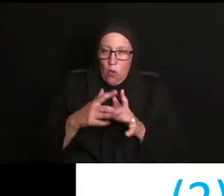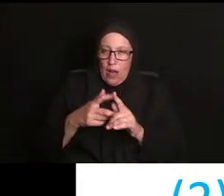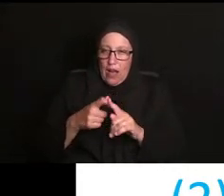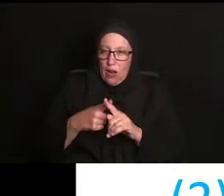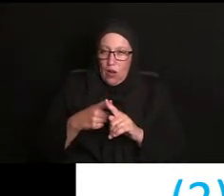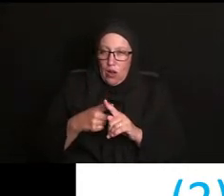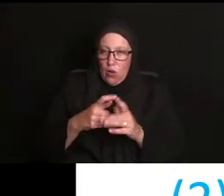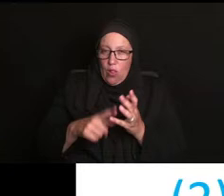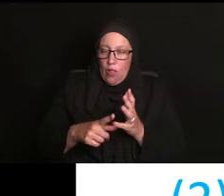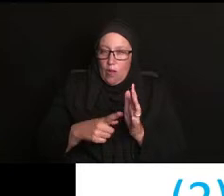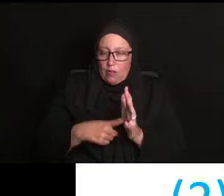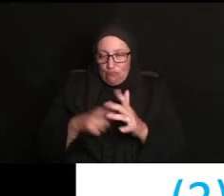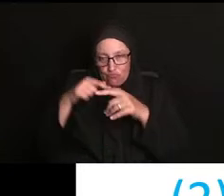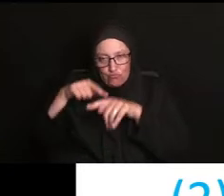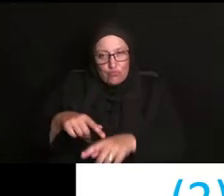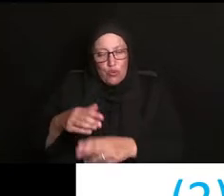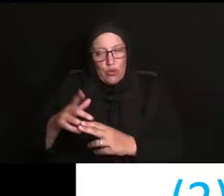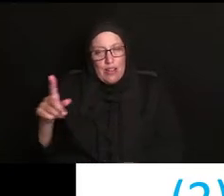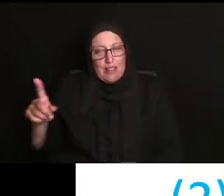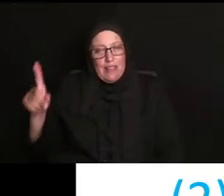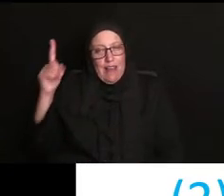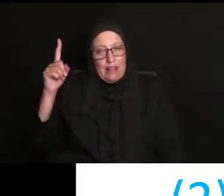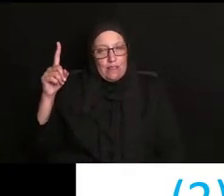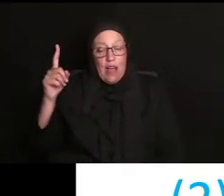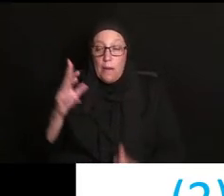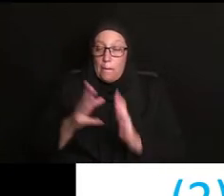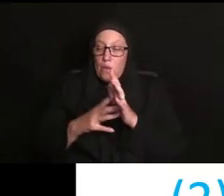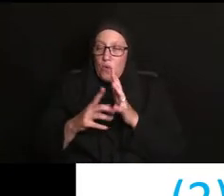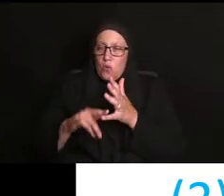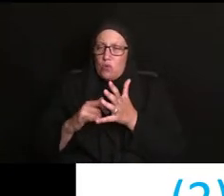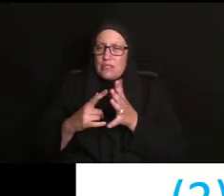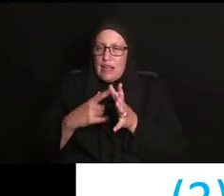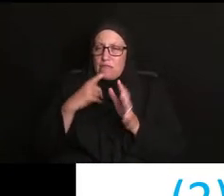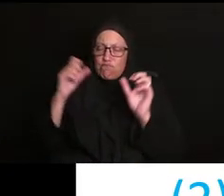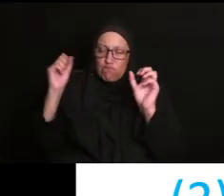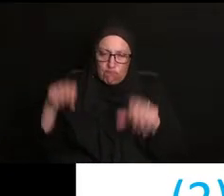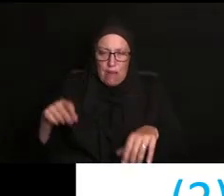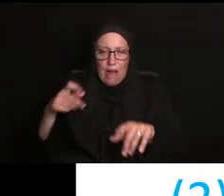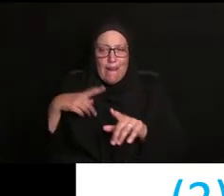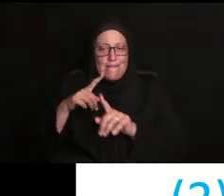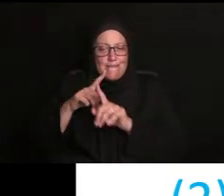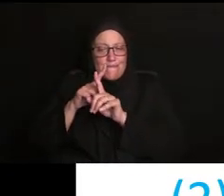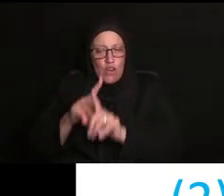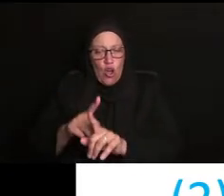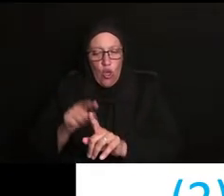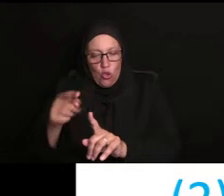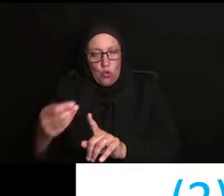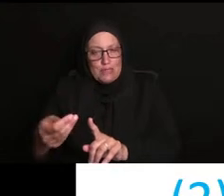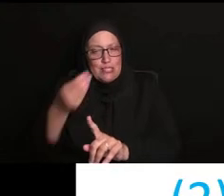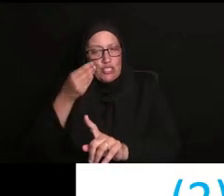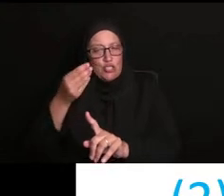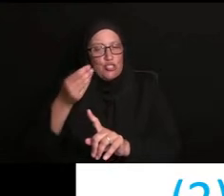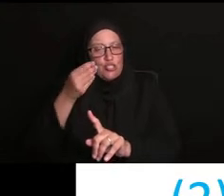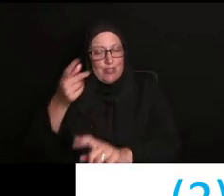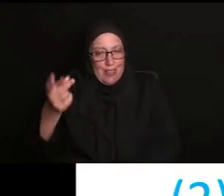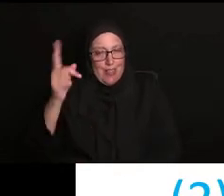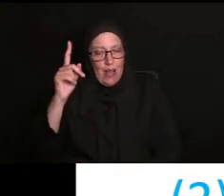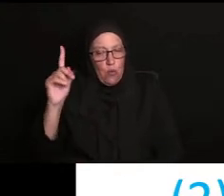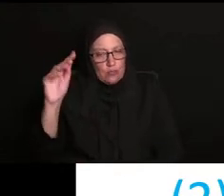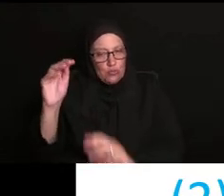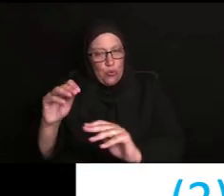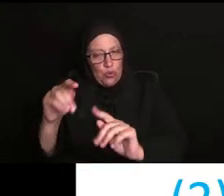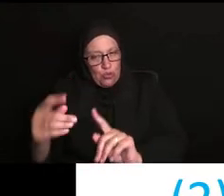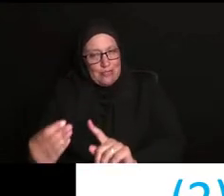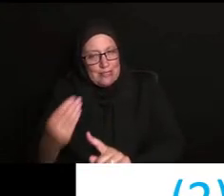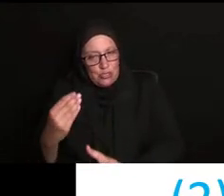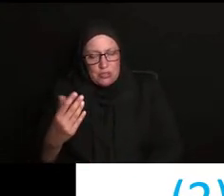without question. He said, allow me to follow you and you'll teach me from what Allah has taught you. Will you allow me? And he